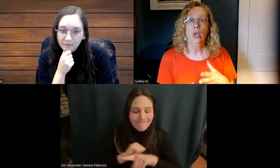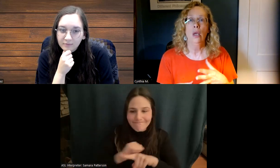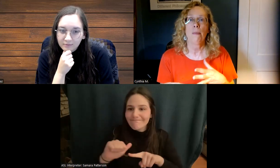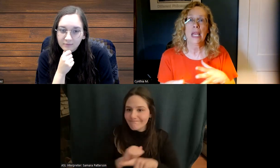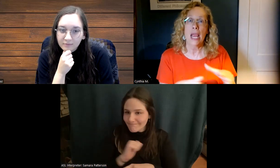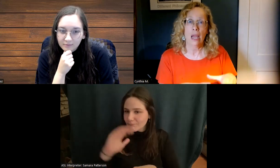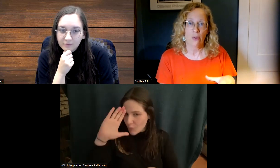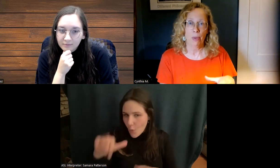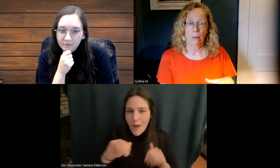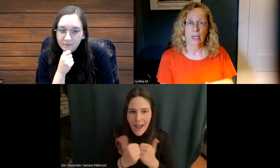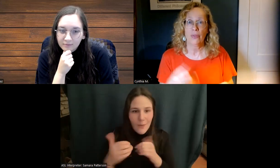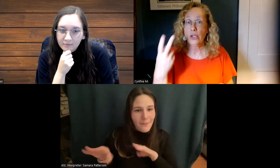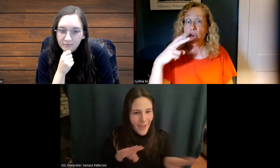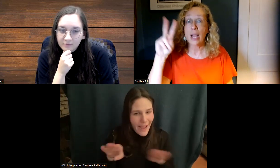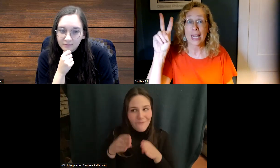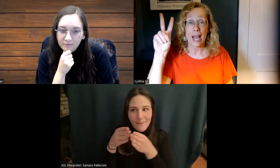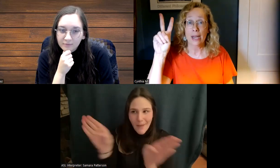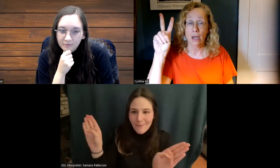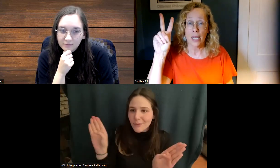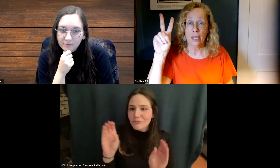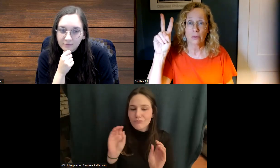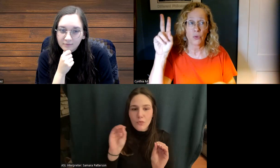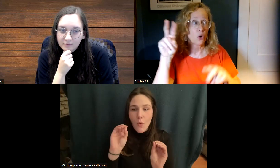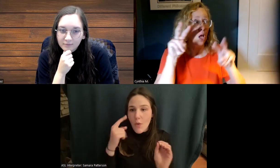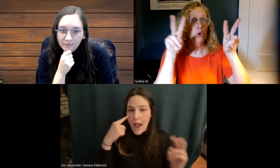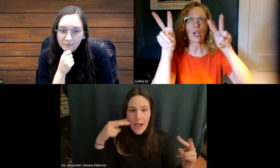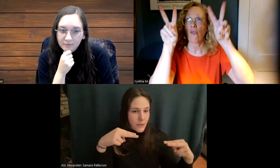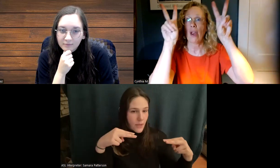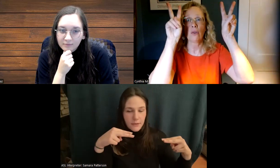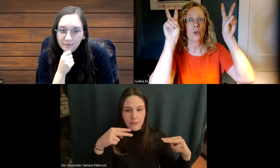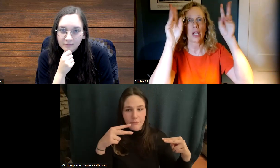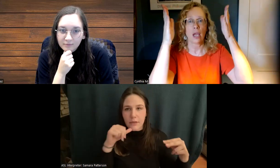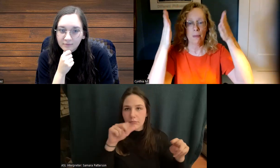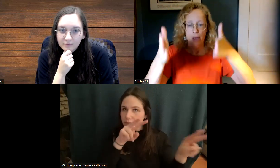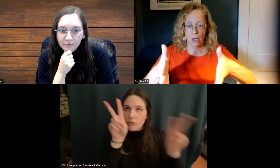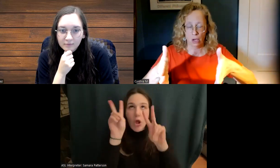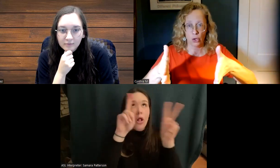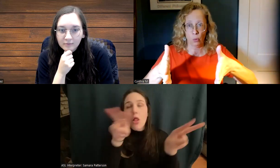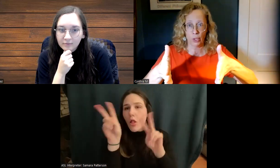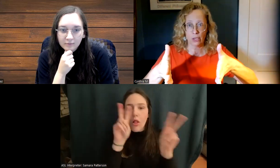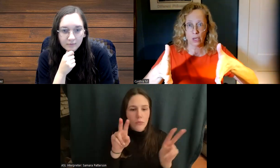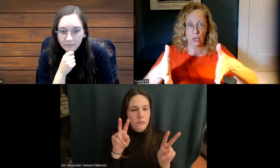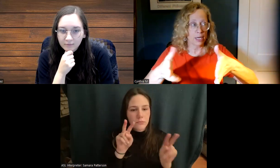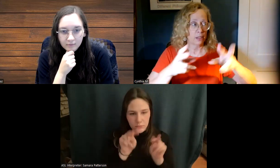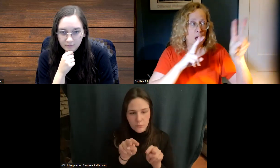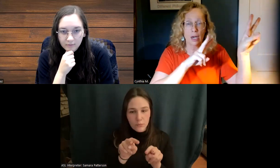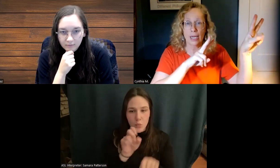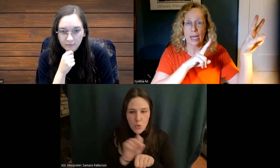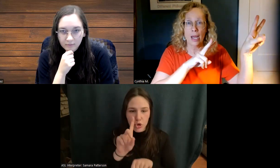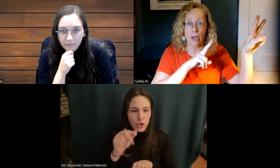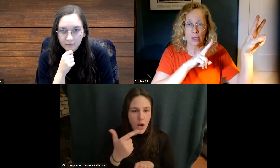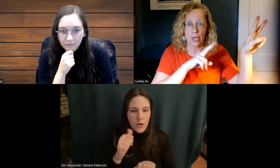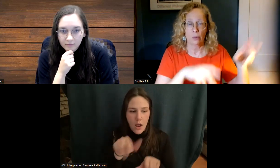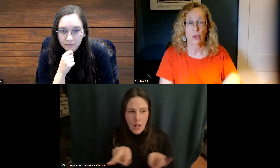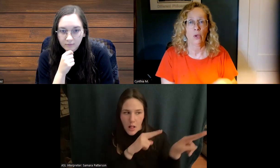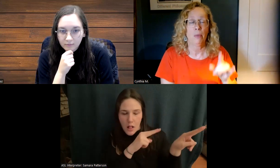to behave in public. They do not get eye contact. They're not looking around and looking up. A good working dog is not going to get